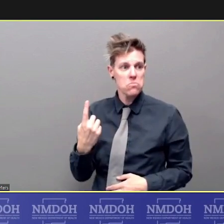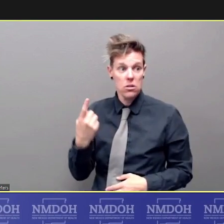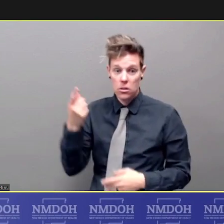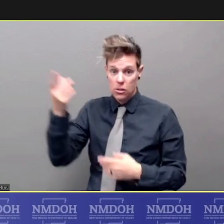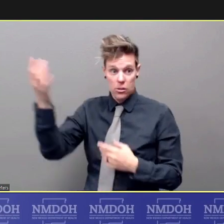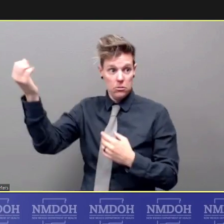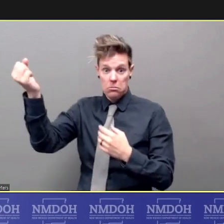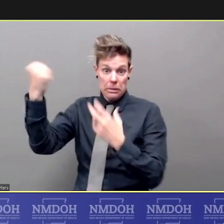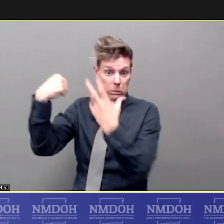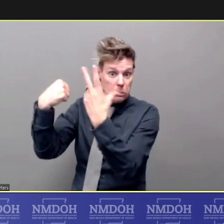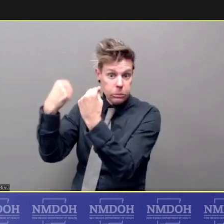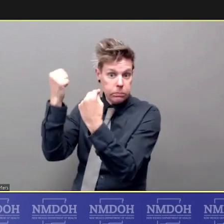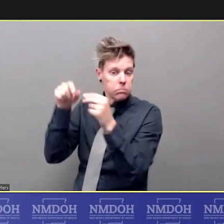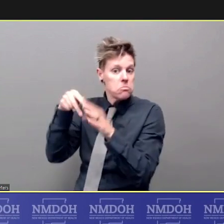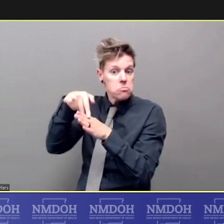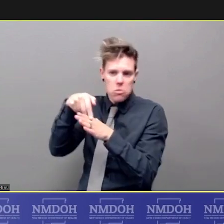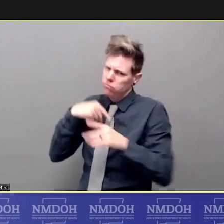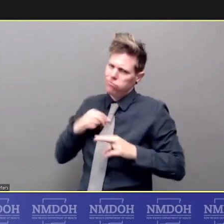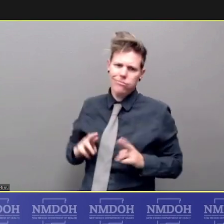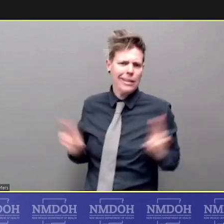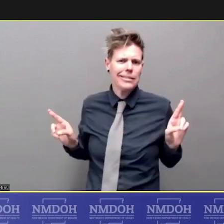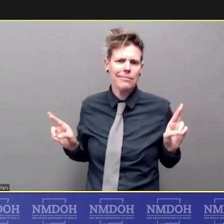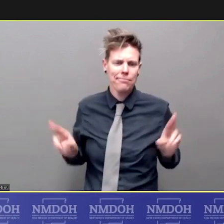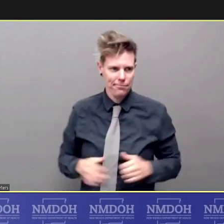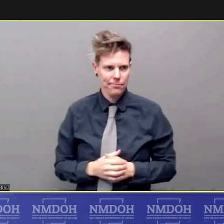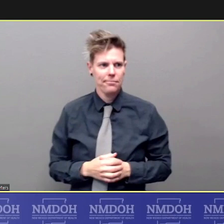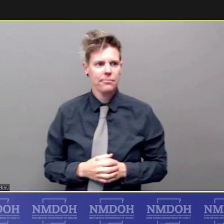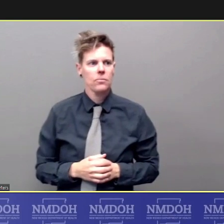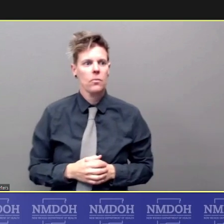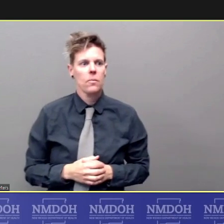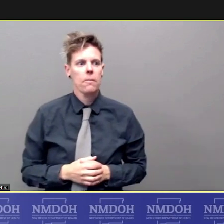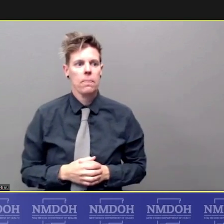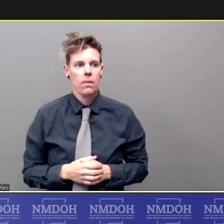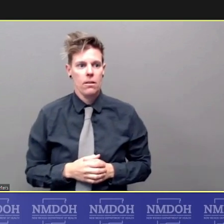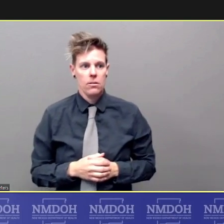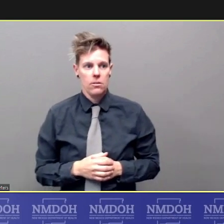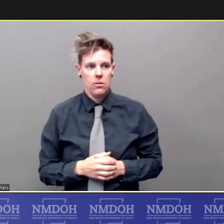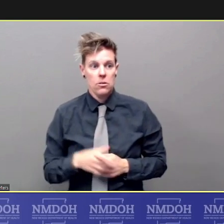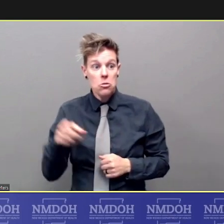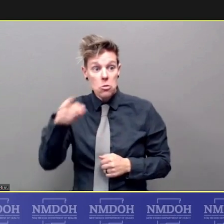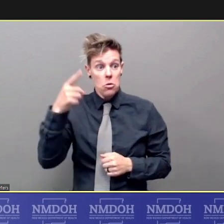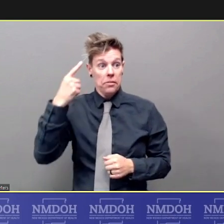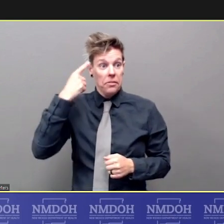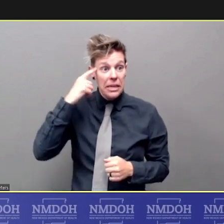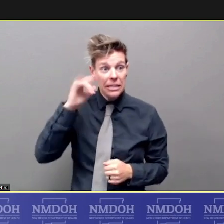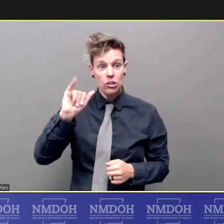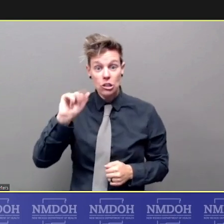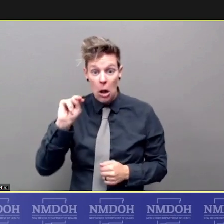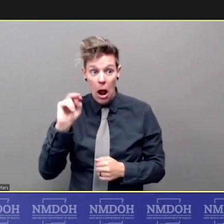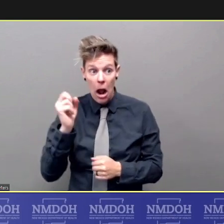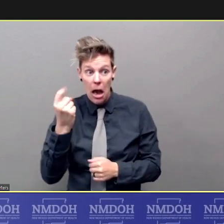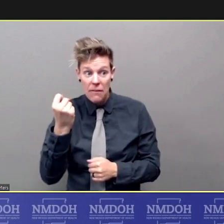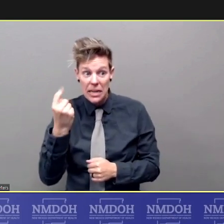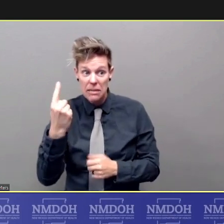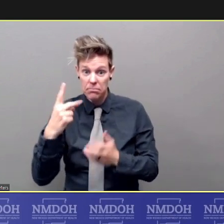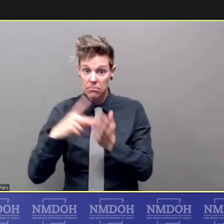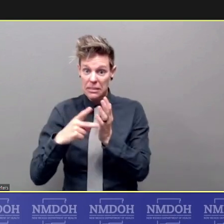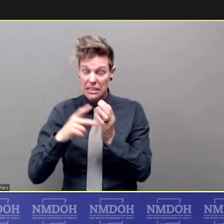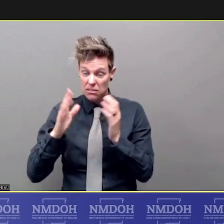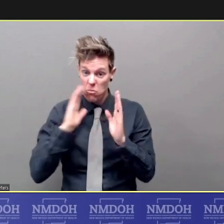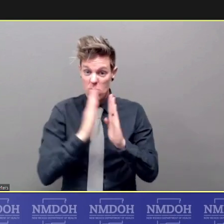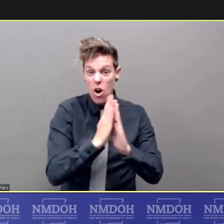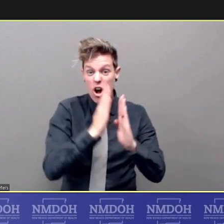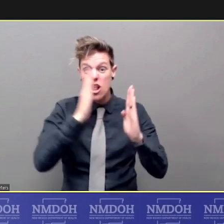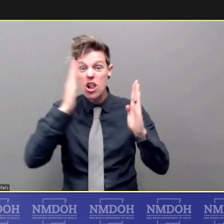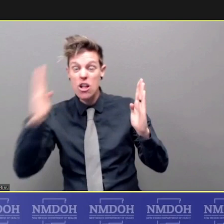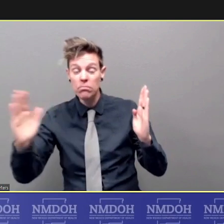being extended to January 11th, so that means it's going to go through April. And I don't think there's reason to believe that, because there's